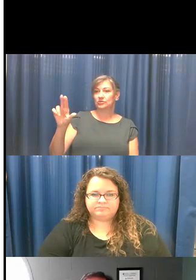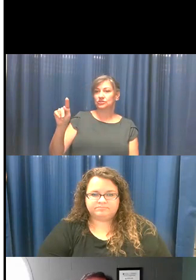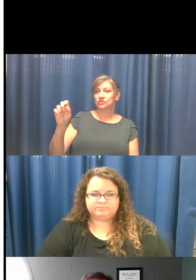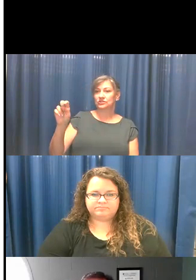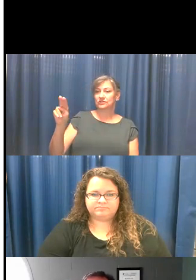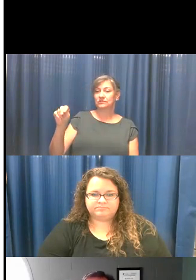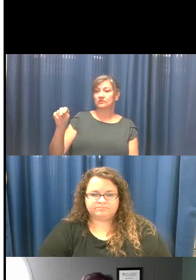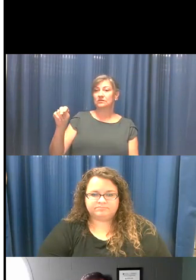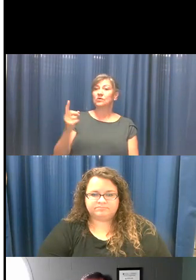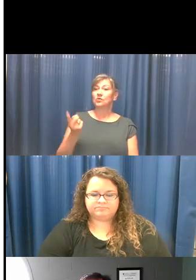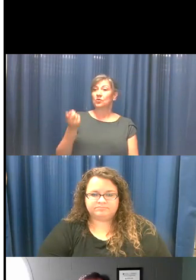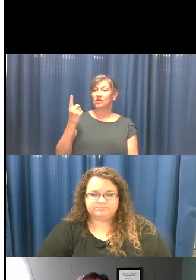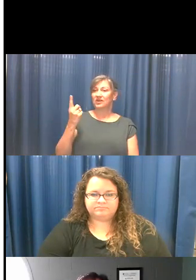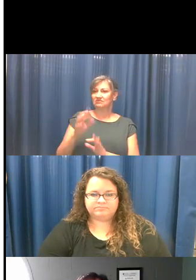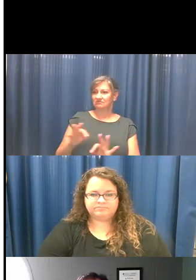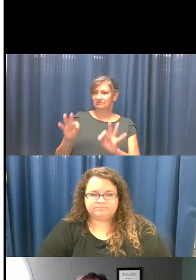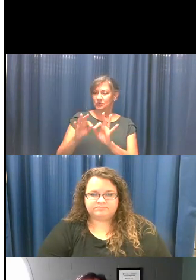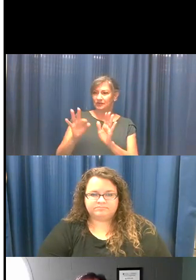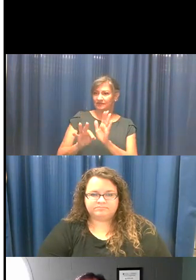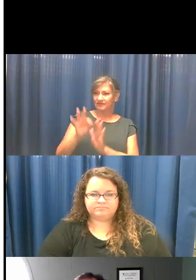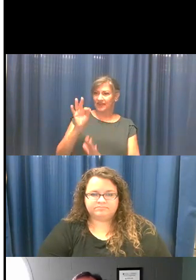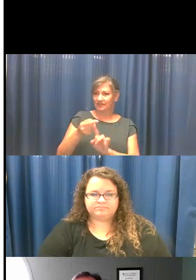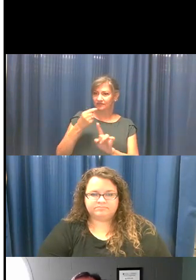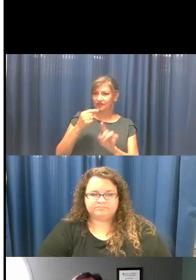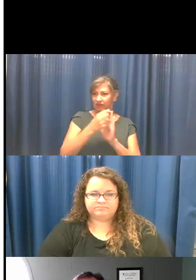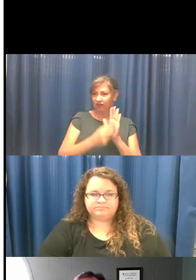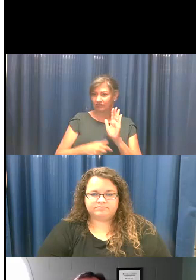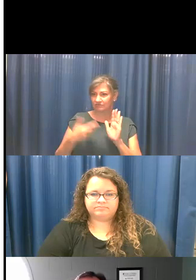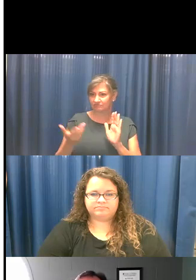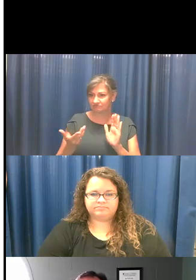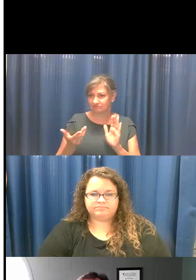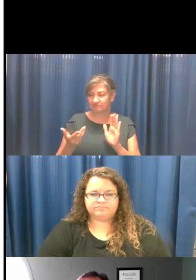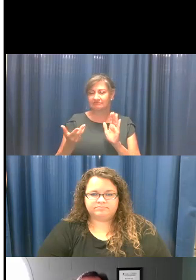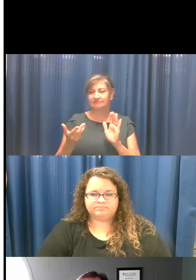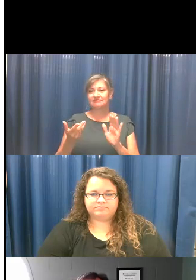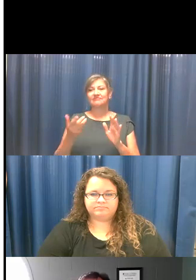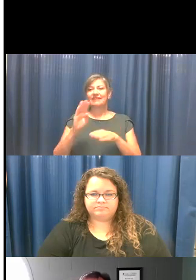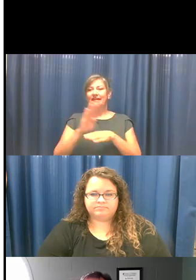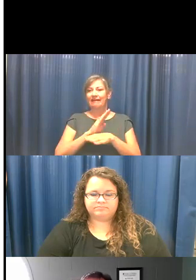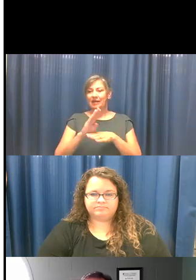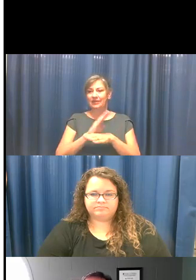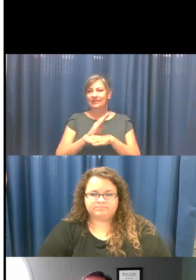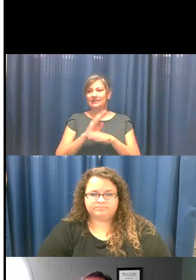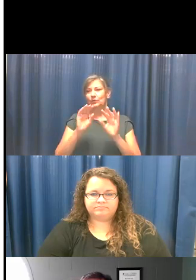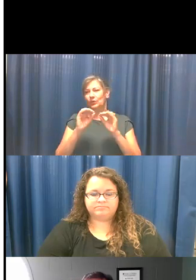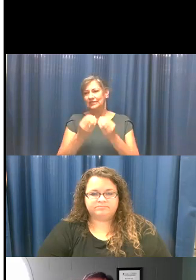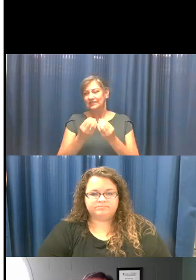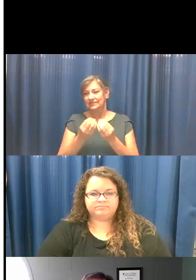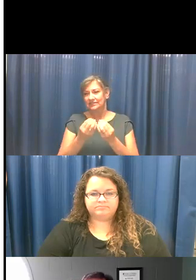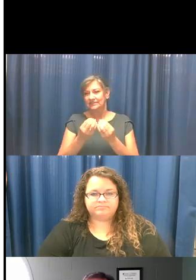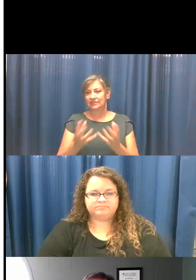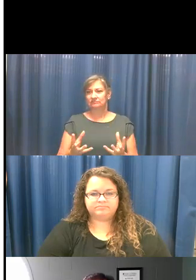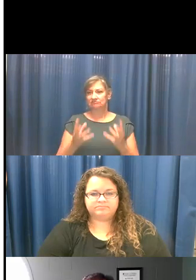findings, profound findings of this article, is that companies and organizations who